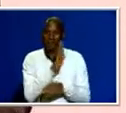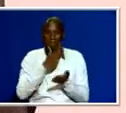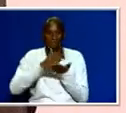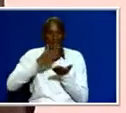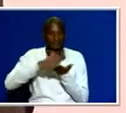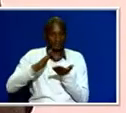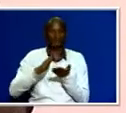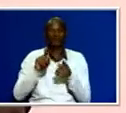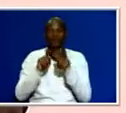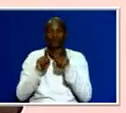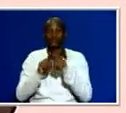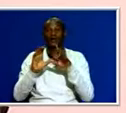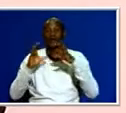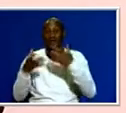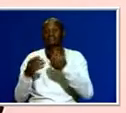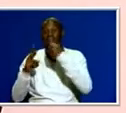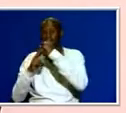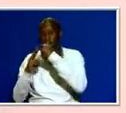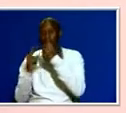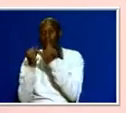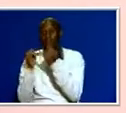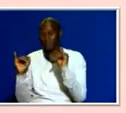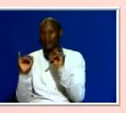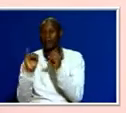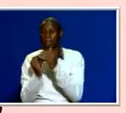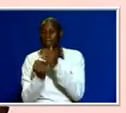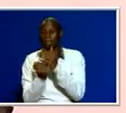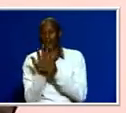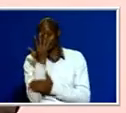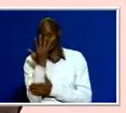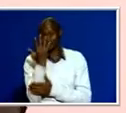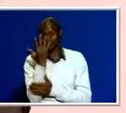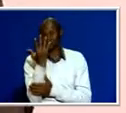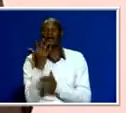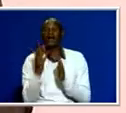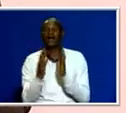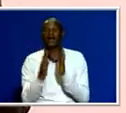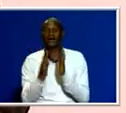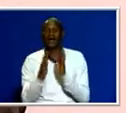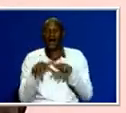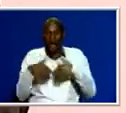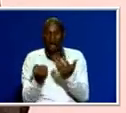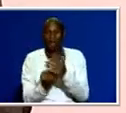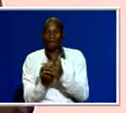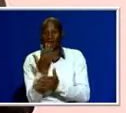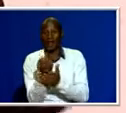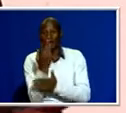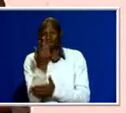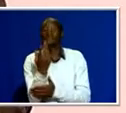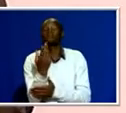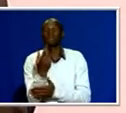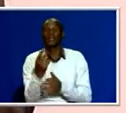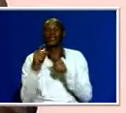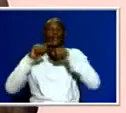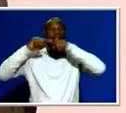ahead and looked at interdependence between plants, or in other words, how plants depend